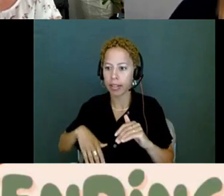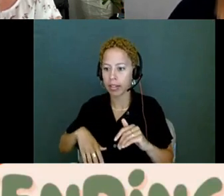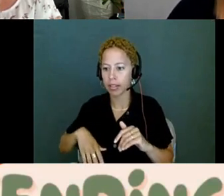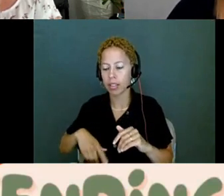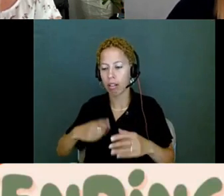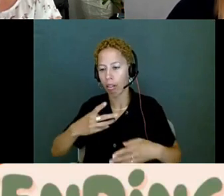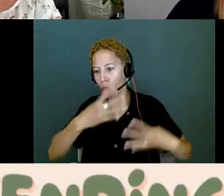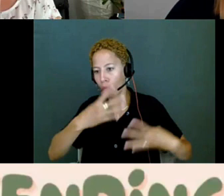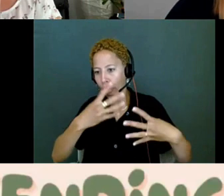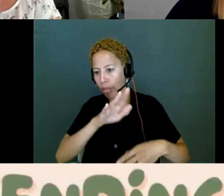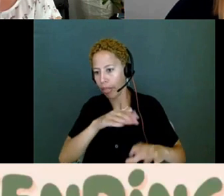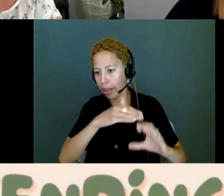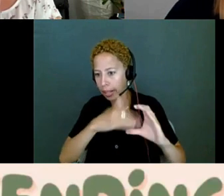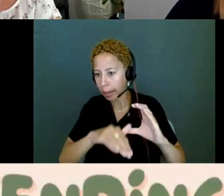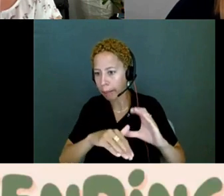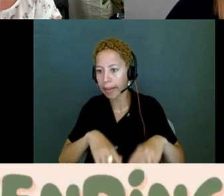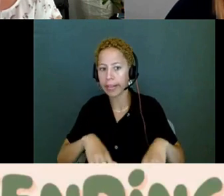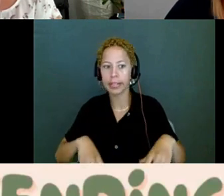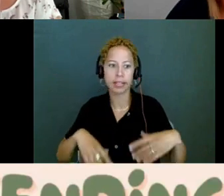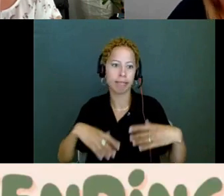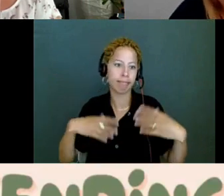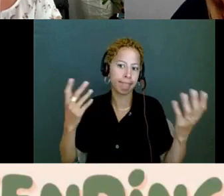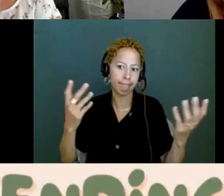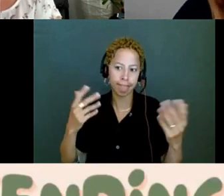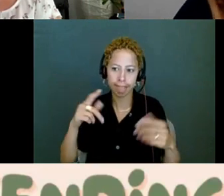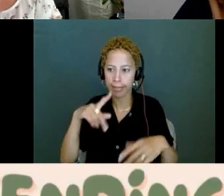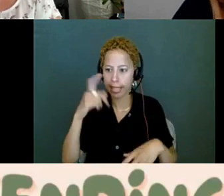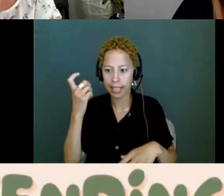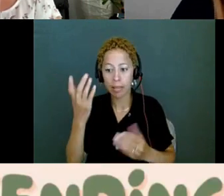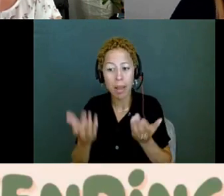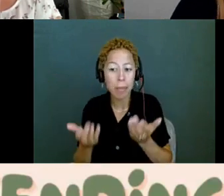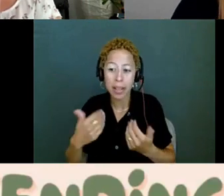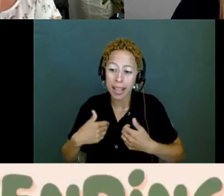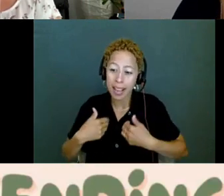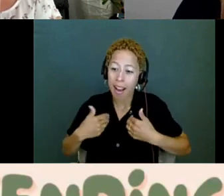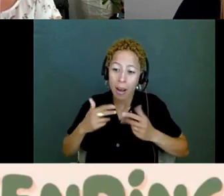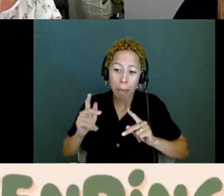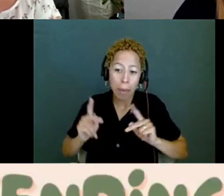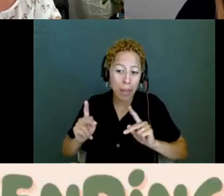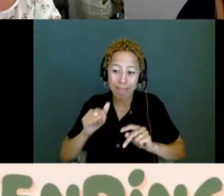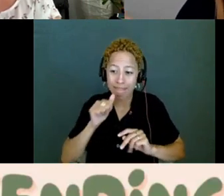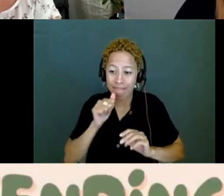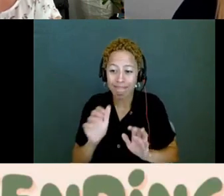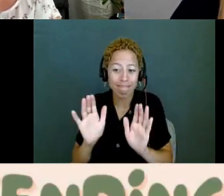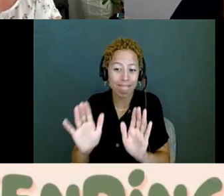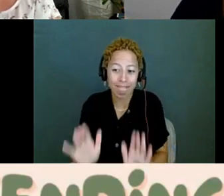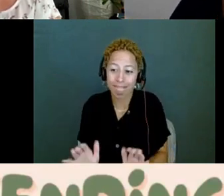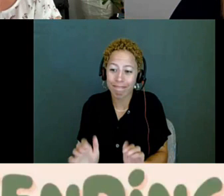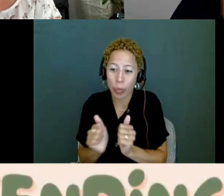their emails, because maybe young people aren't great at